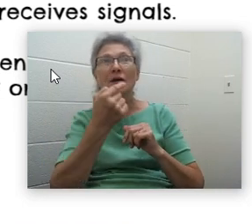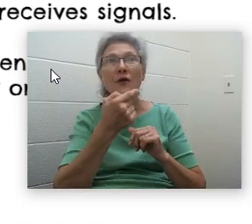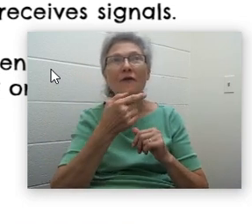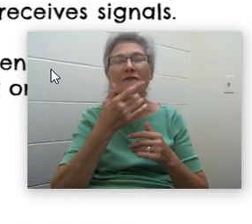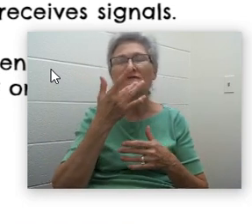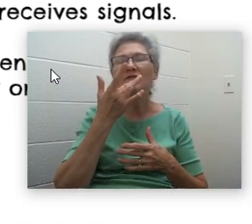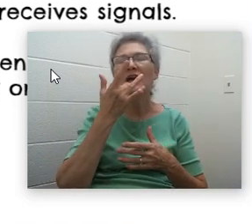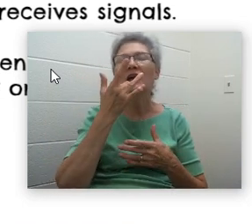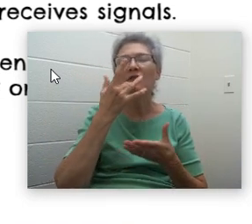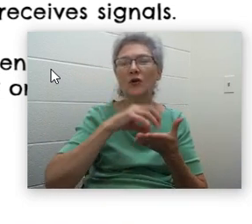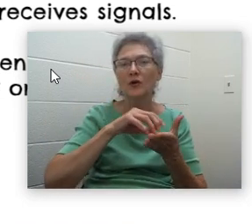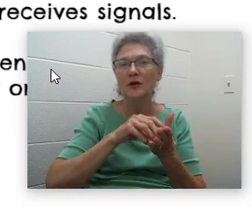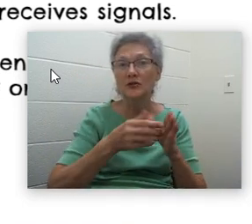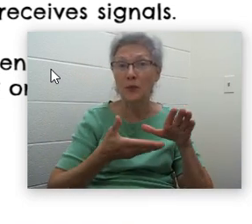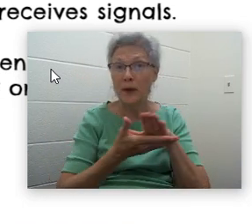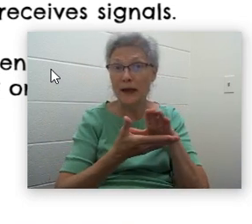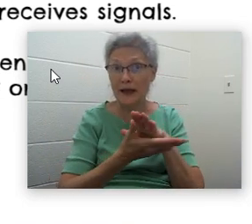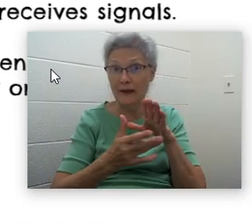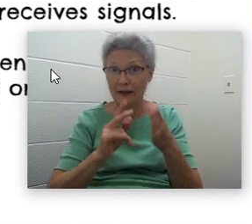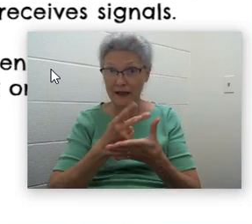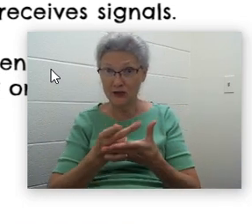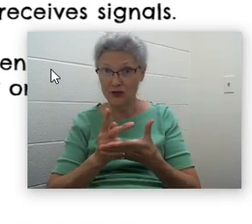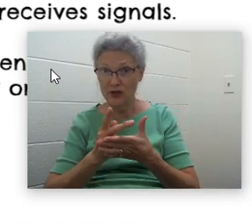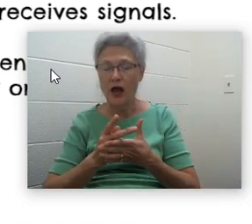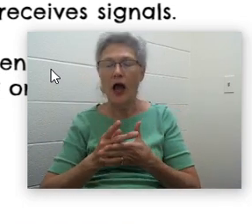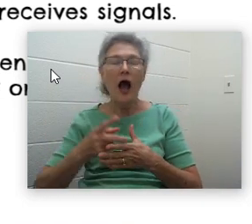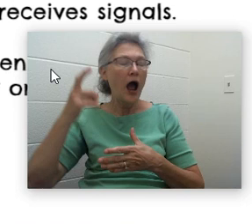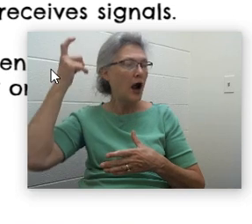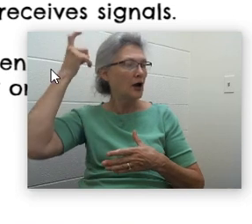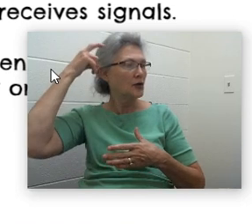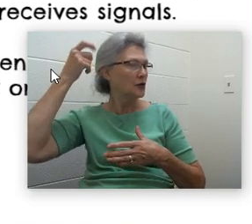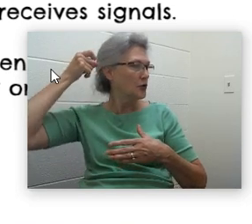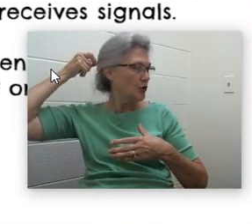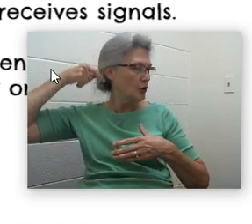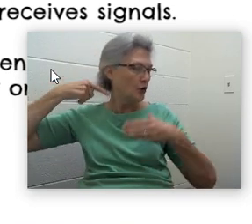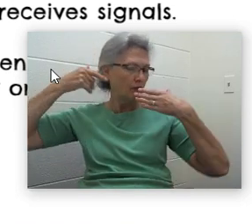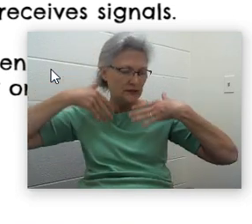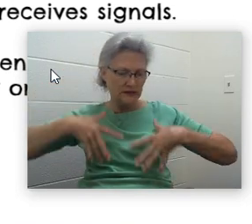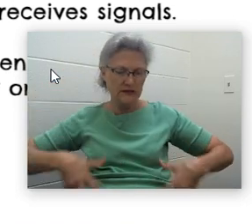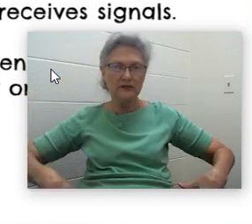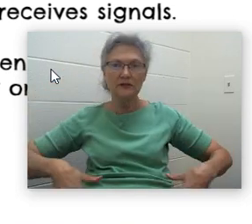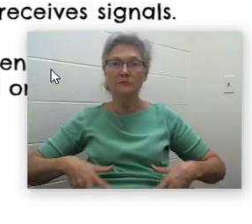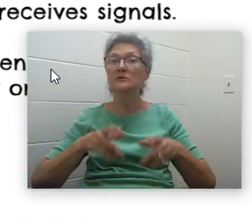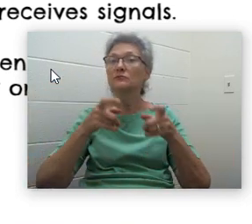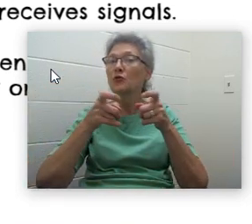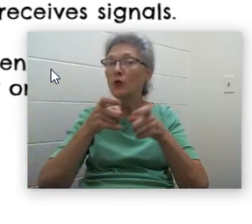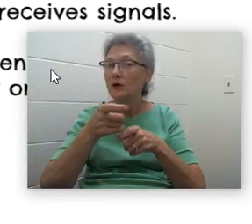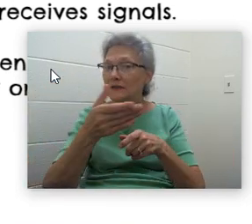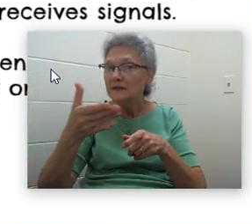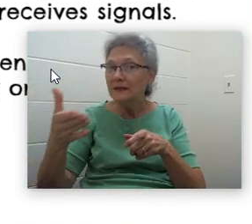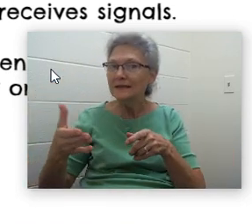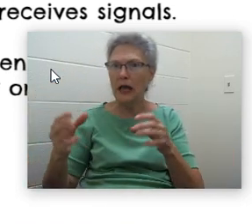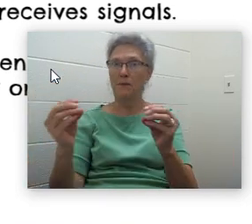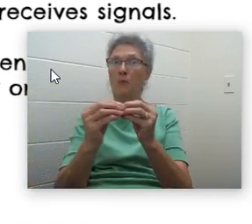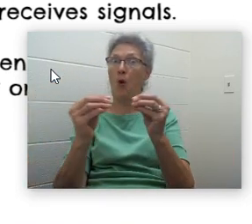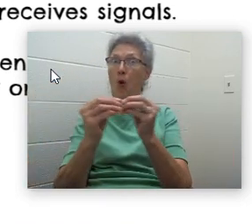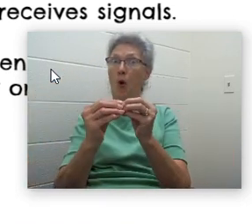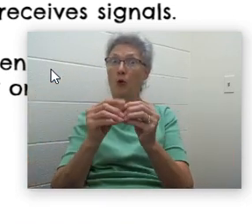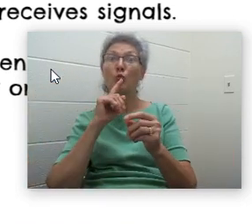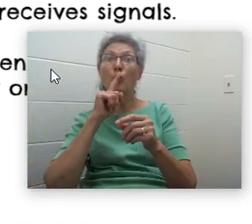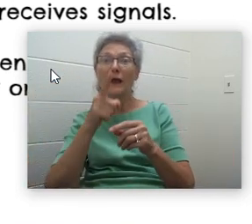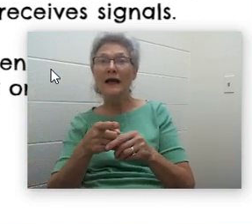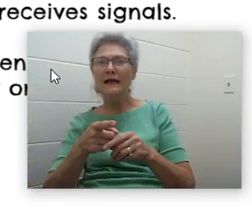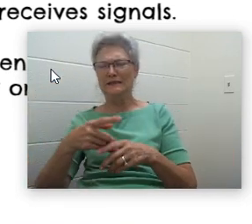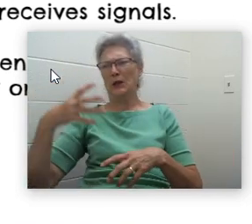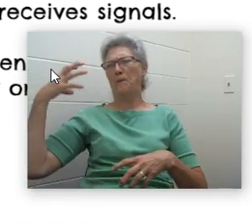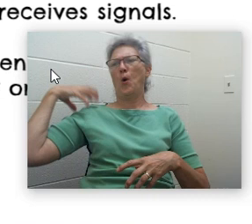in the kitchen? Our nervous system is in charge of these things and a lot more. In fact, it's the